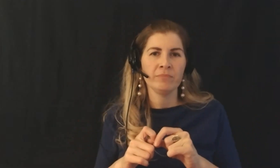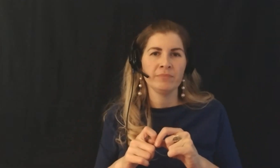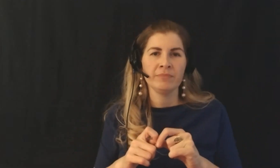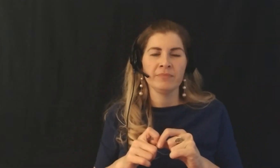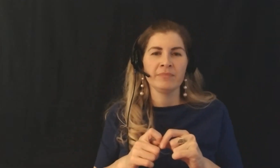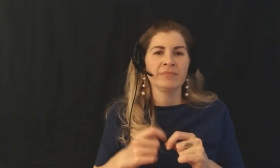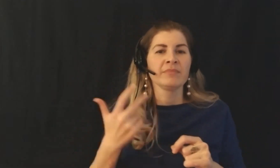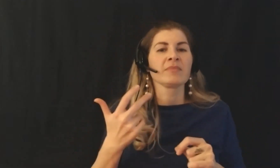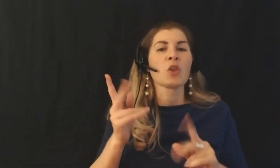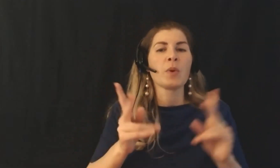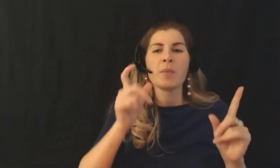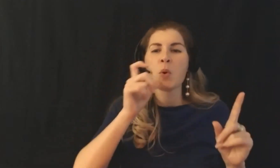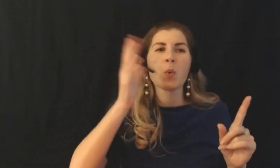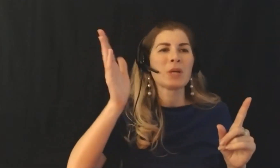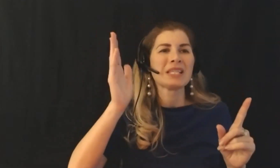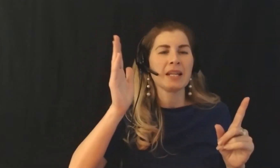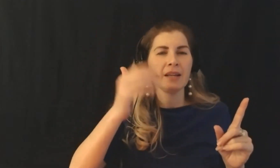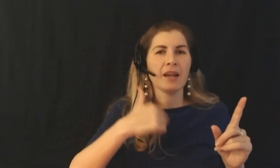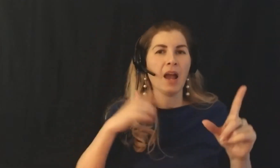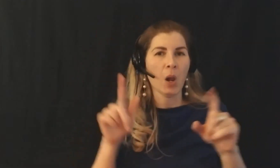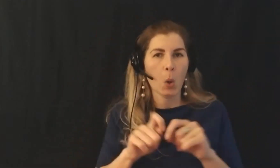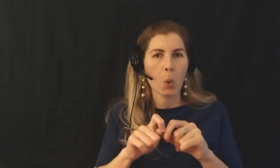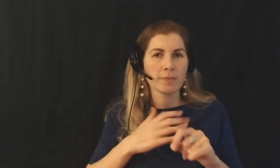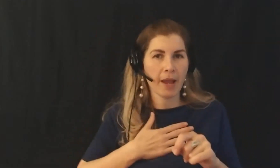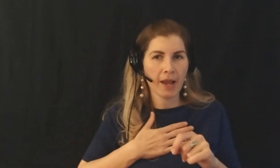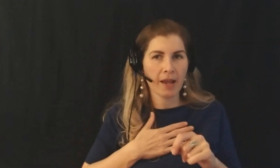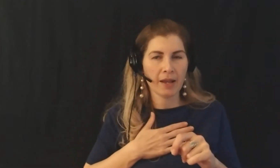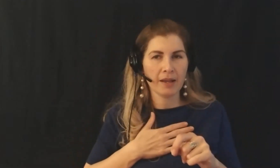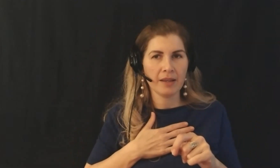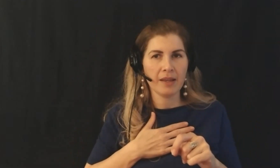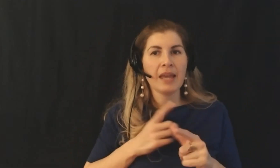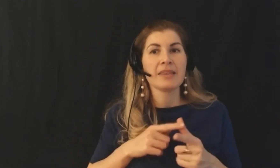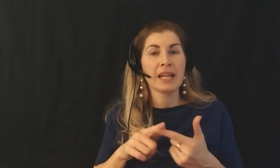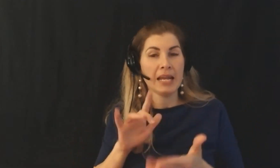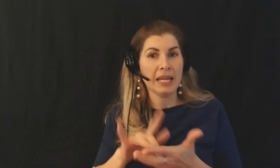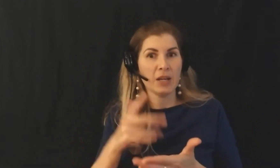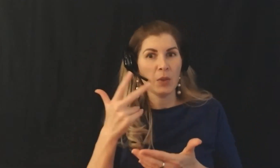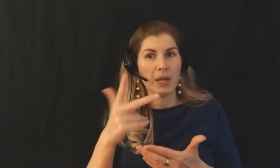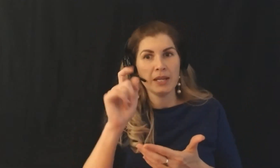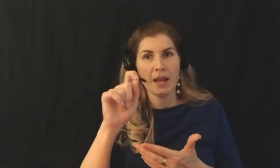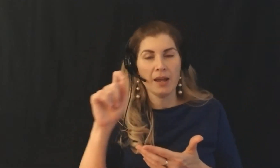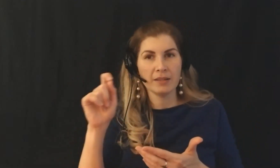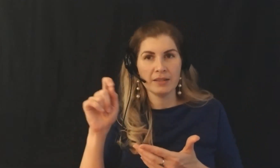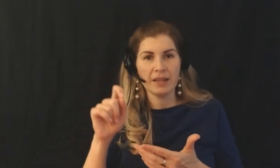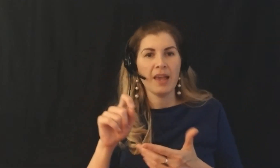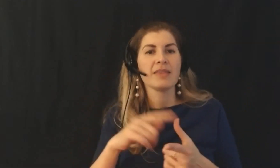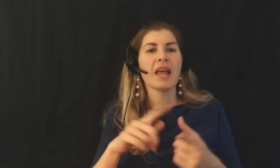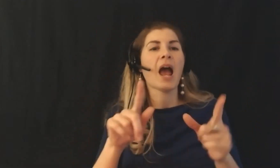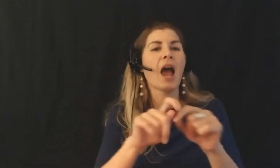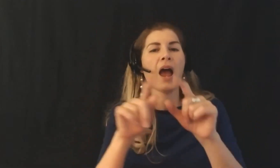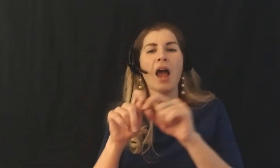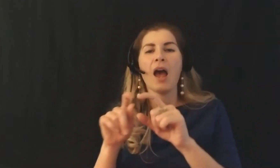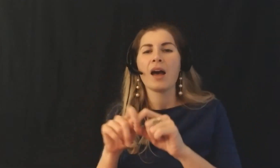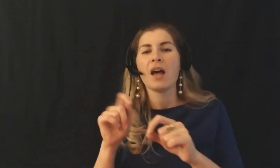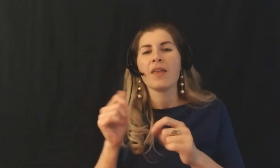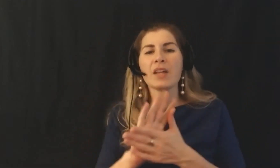people presenting a scene. I stop my video, and then I hit those 3 dots again, and I hide non-video participants. So now I